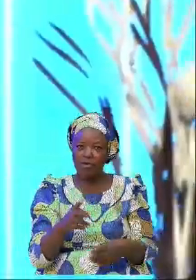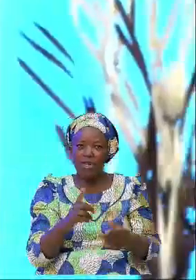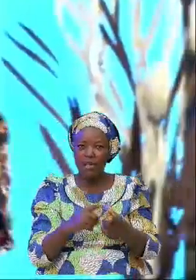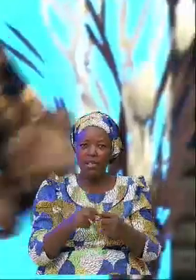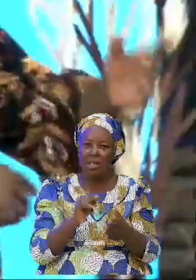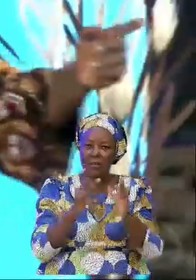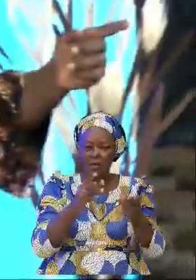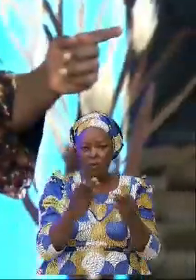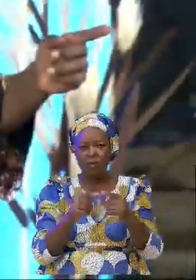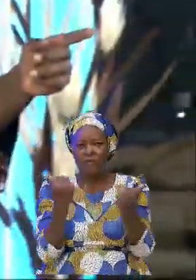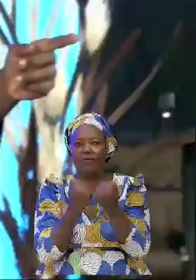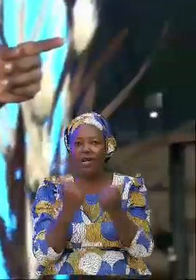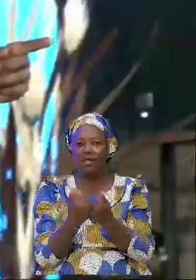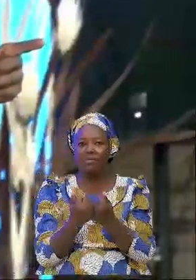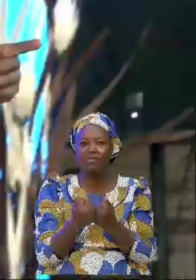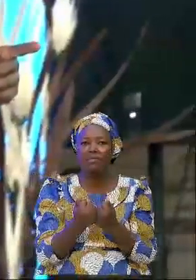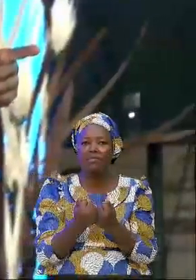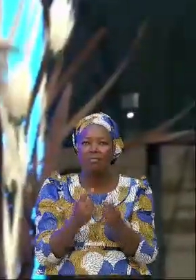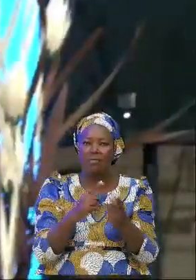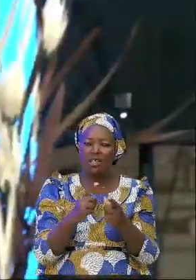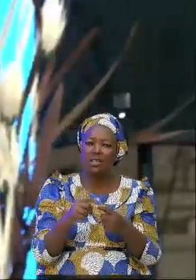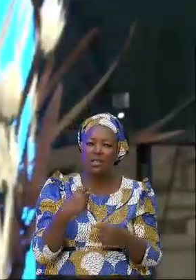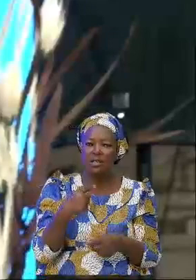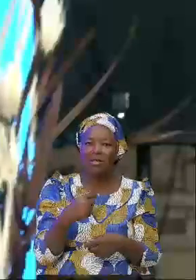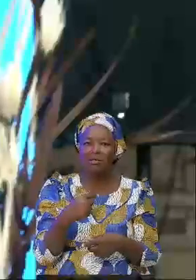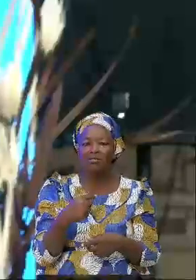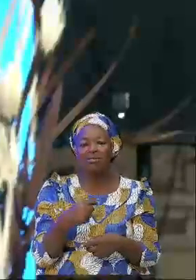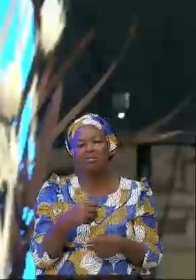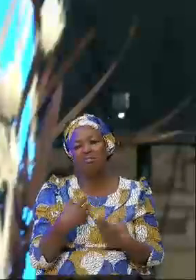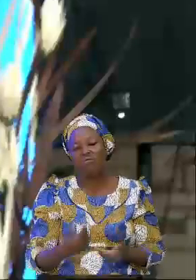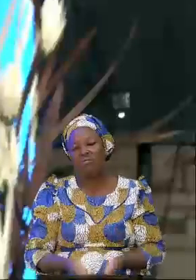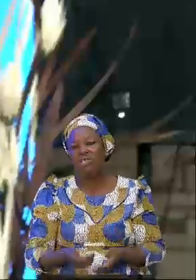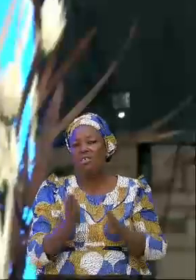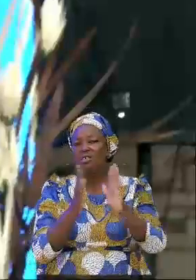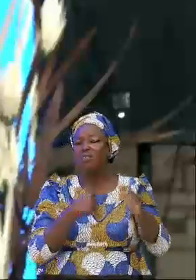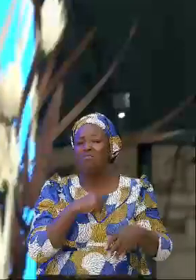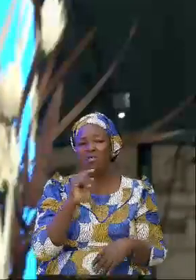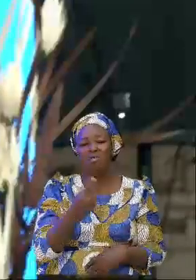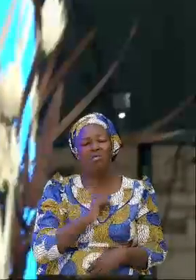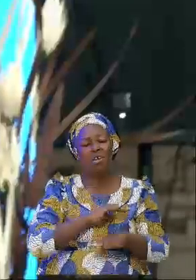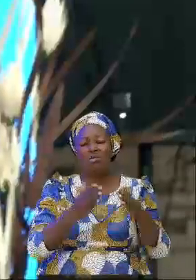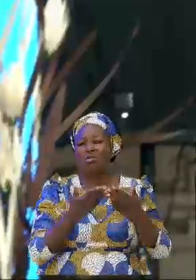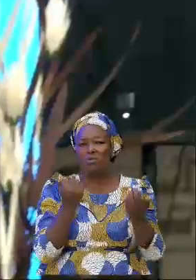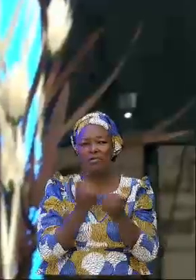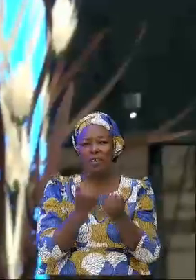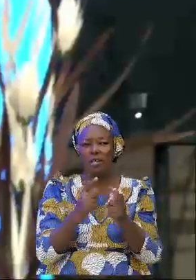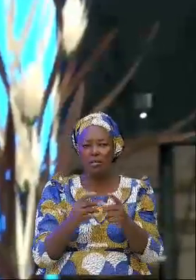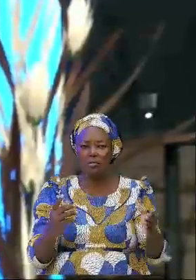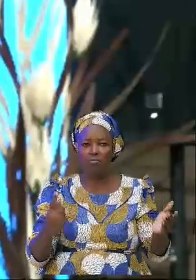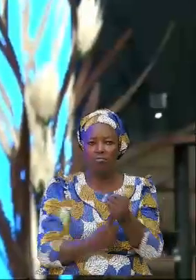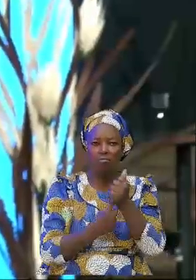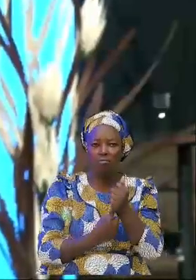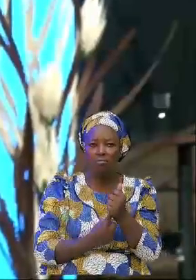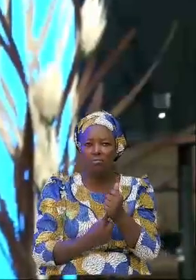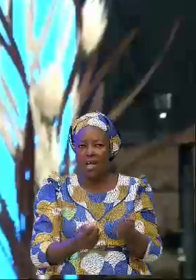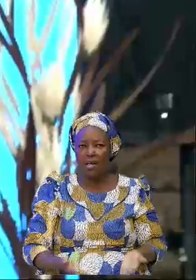my hand. And somebody is coming before you and he wants to fight. You see, leave me